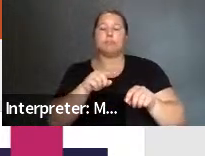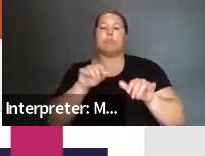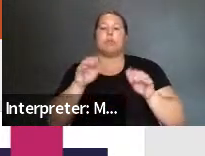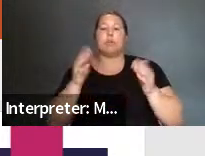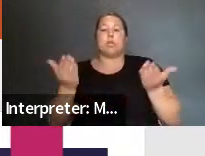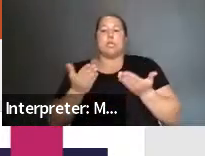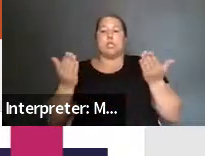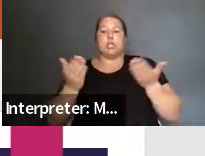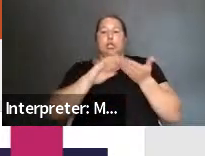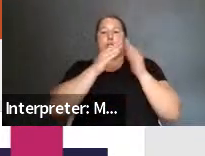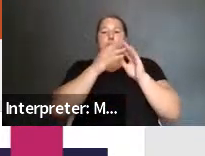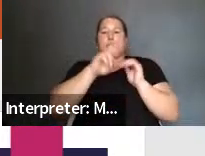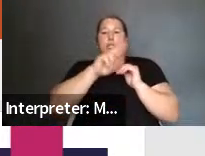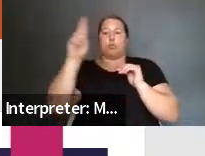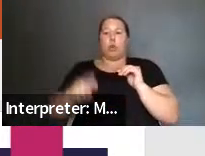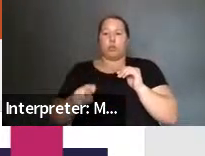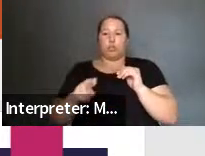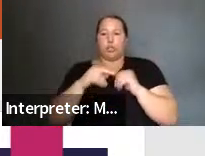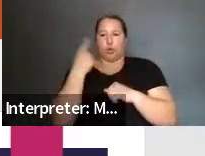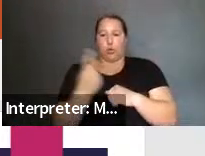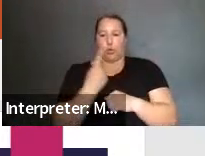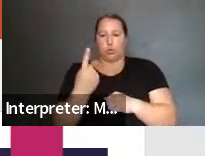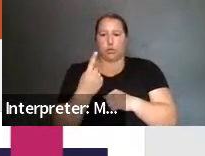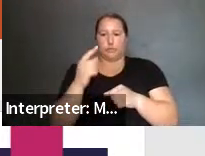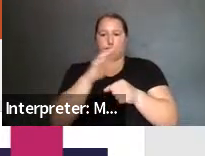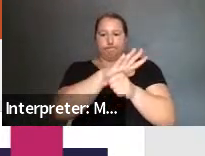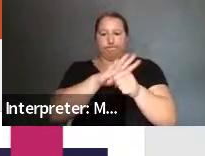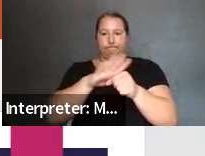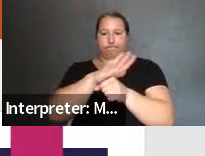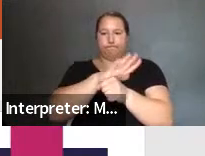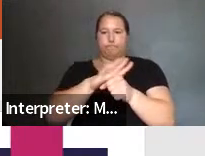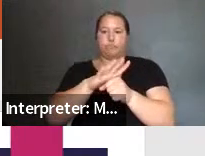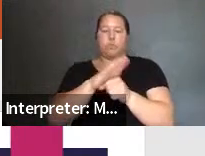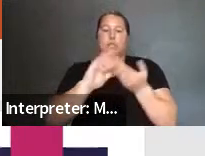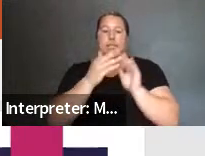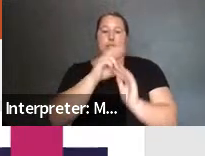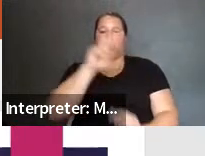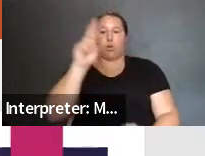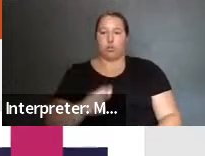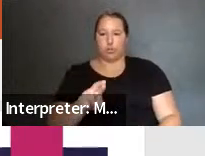PIC only responds to calls within the city of Rochester.